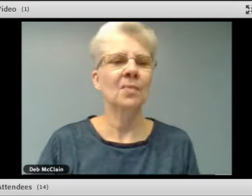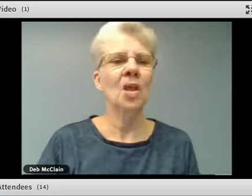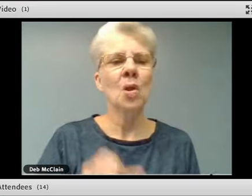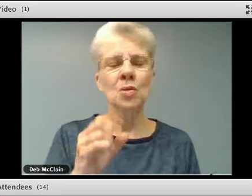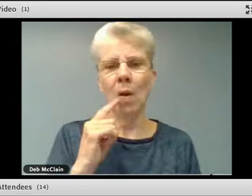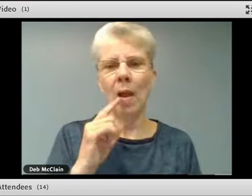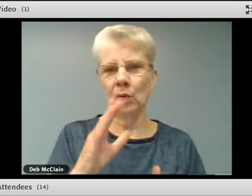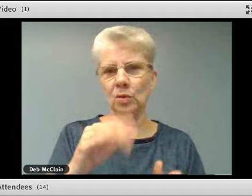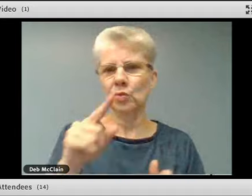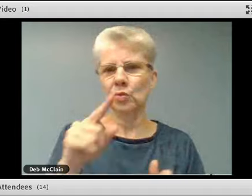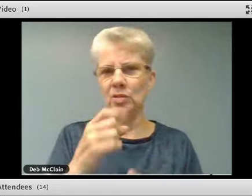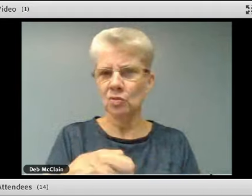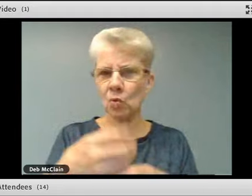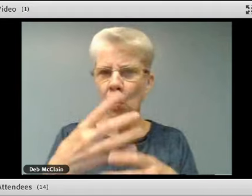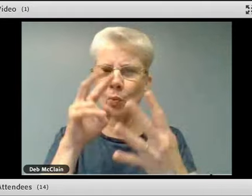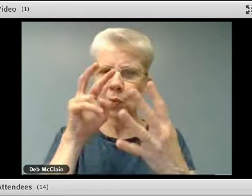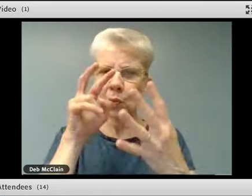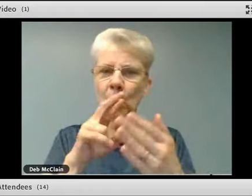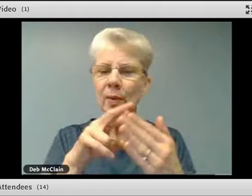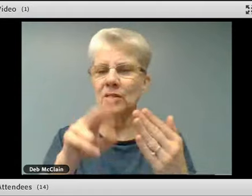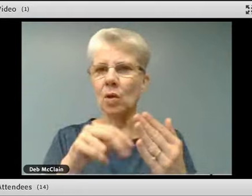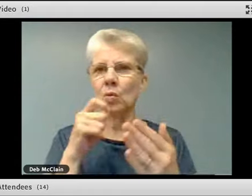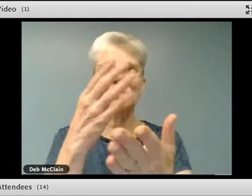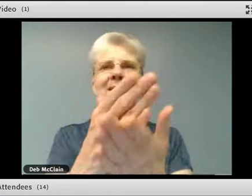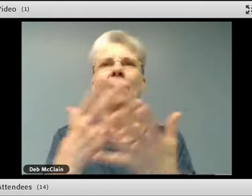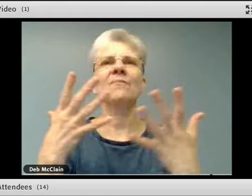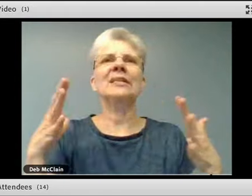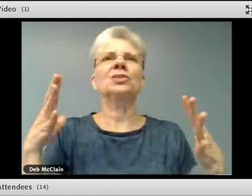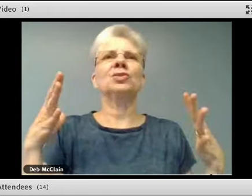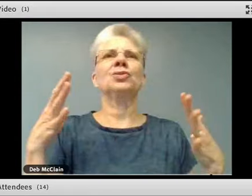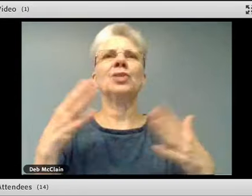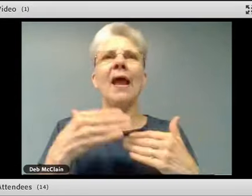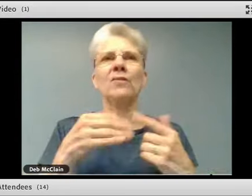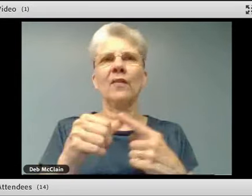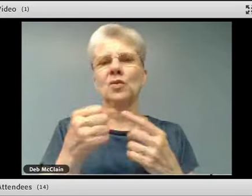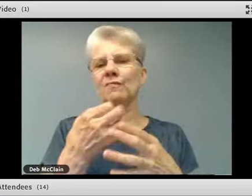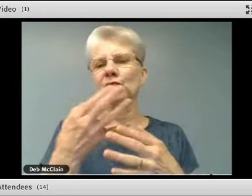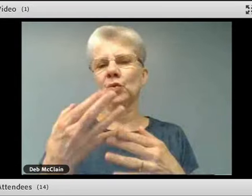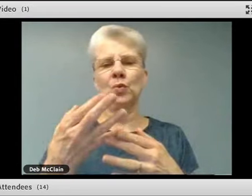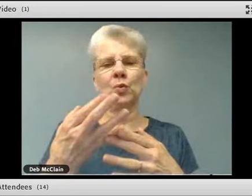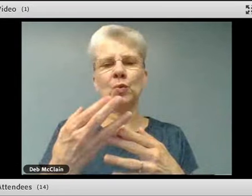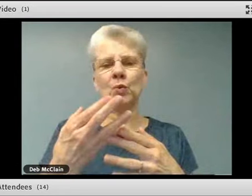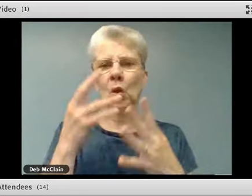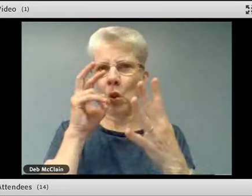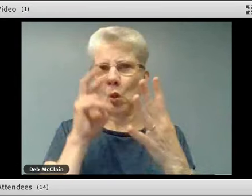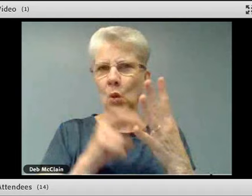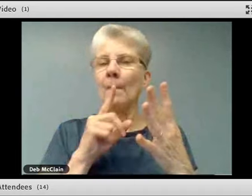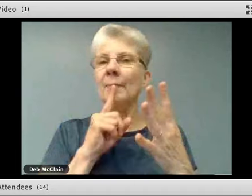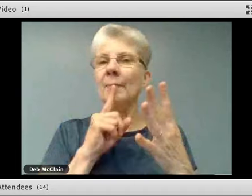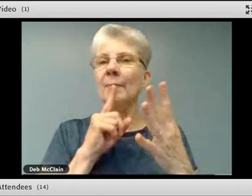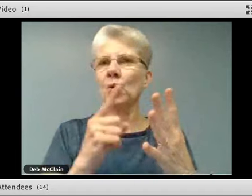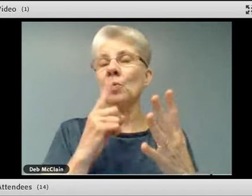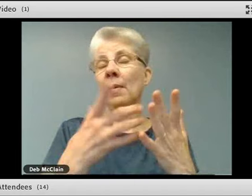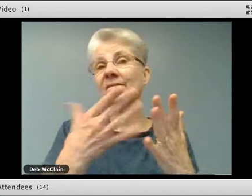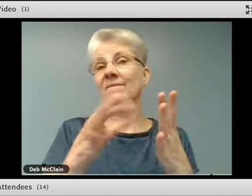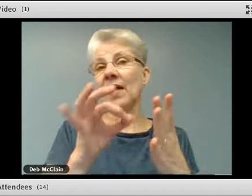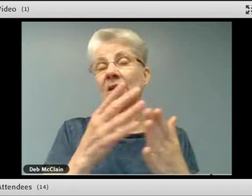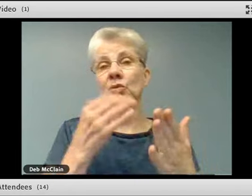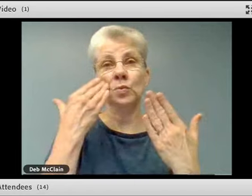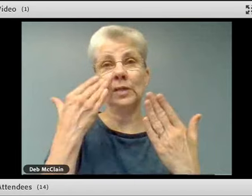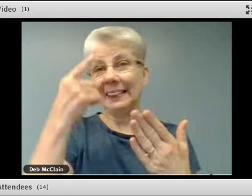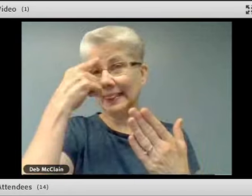to scroll through the results. Don't just stop after the first few. Again, you'll probably find some things that you didn't think